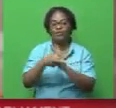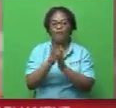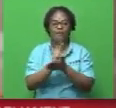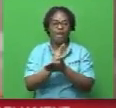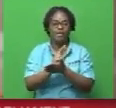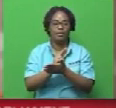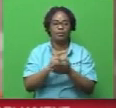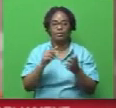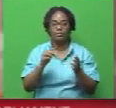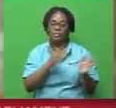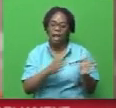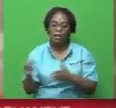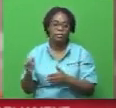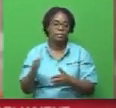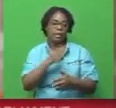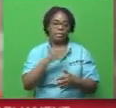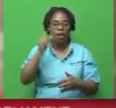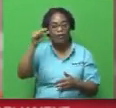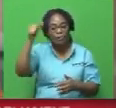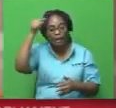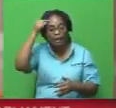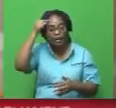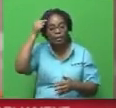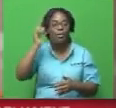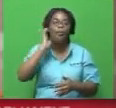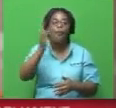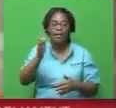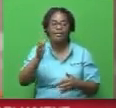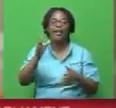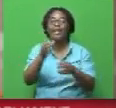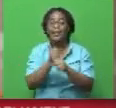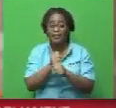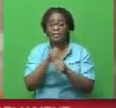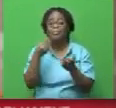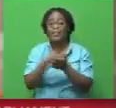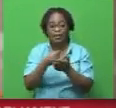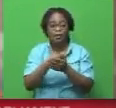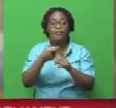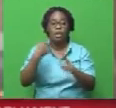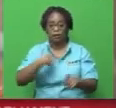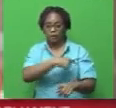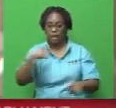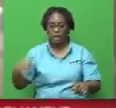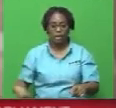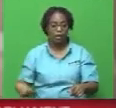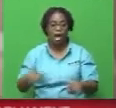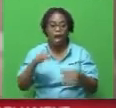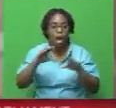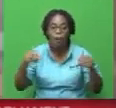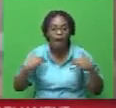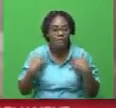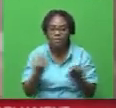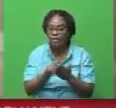China is to be received. They don't even have the money yet for the center. They don't even have the money as yet for the center